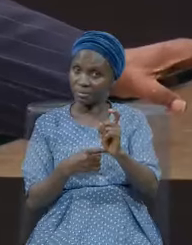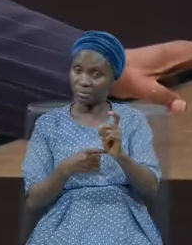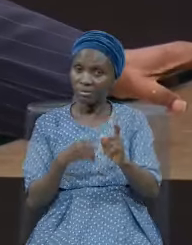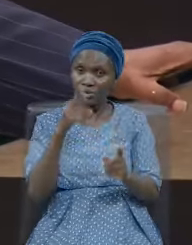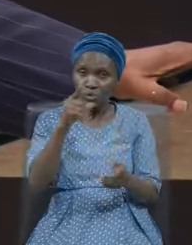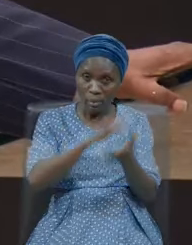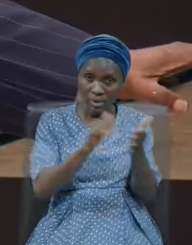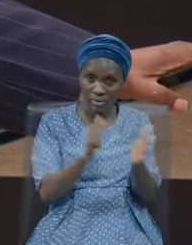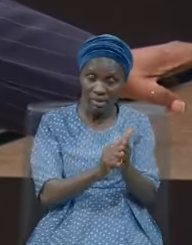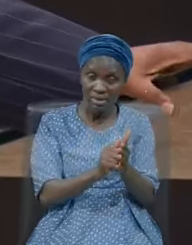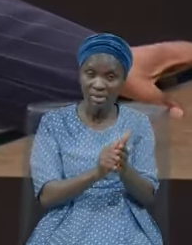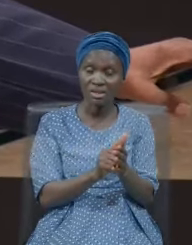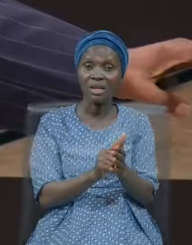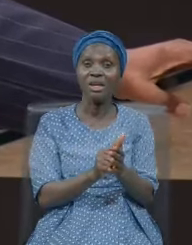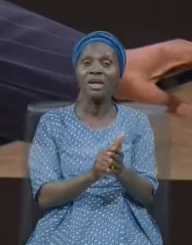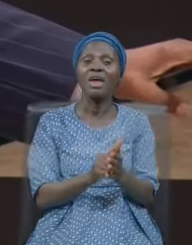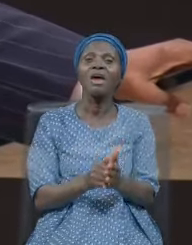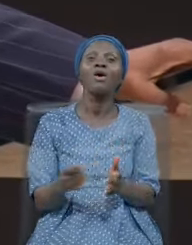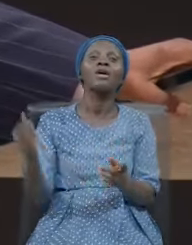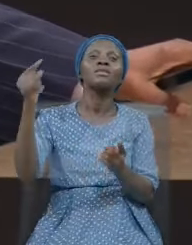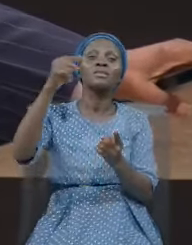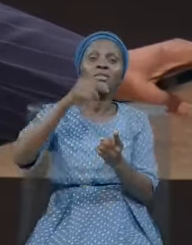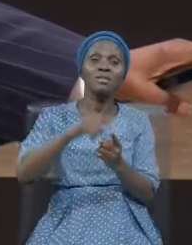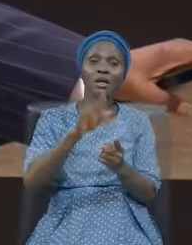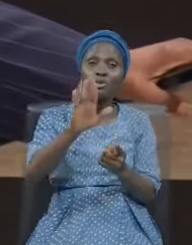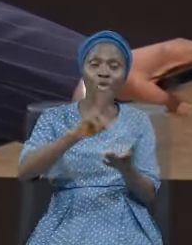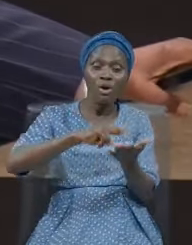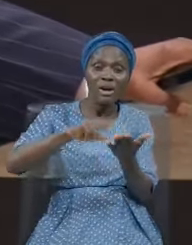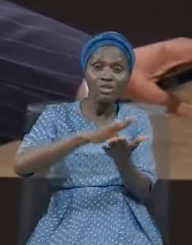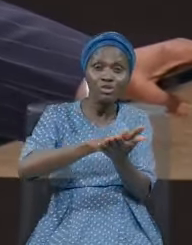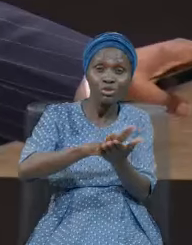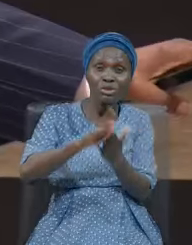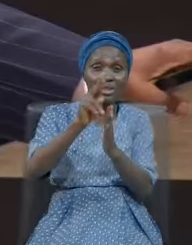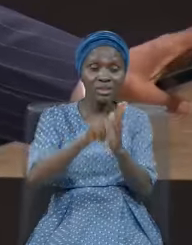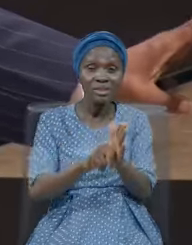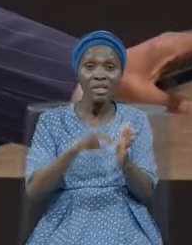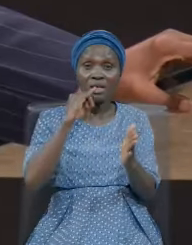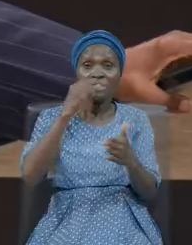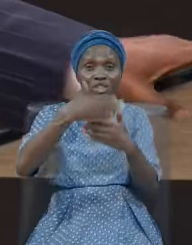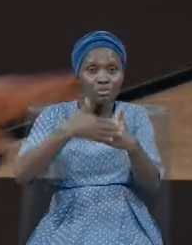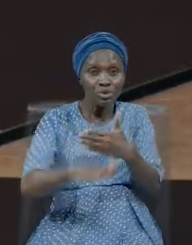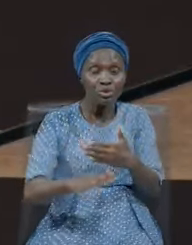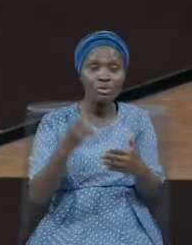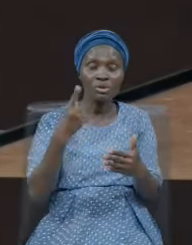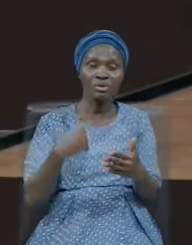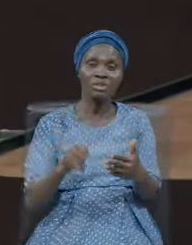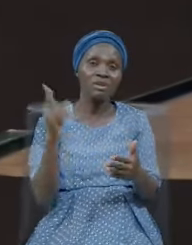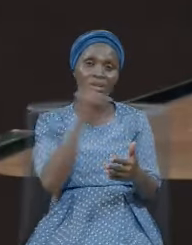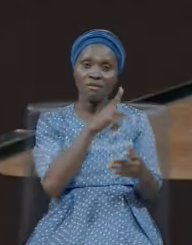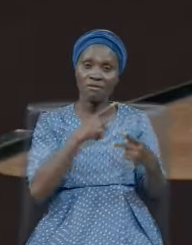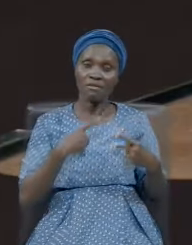the righteousness of the scribes and Pharisees, you cannot inherit the kingdom of